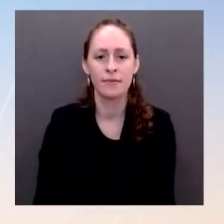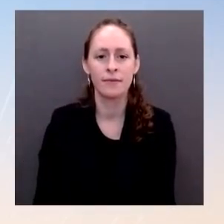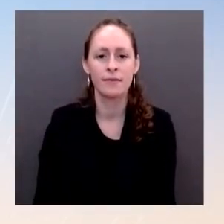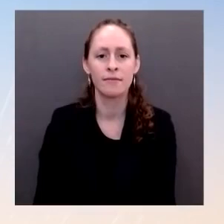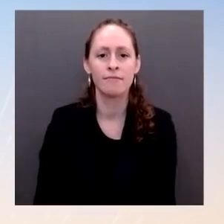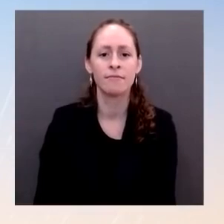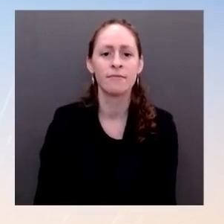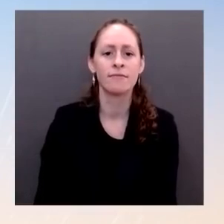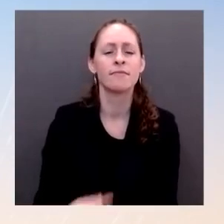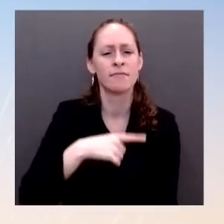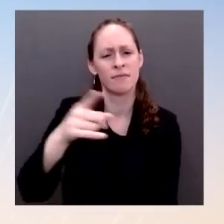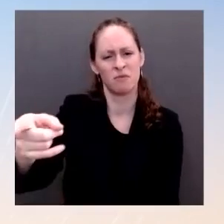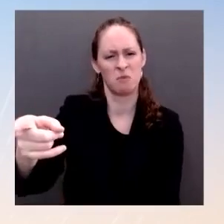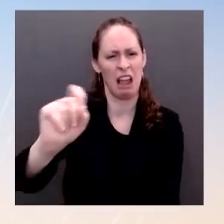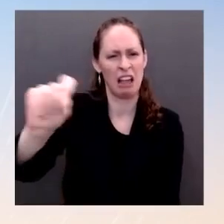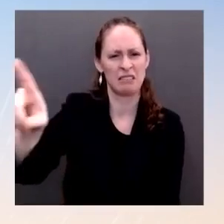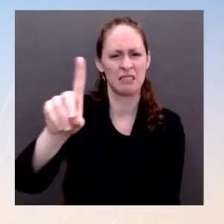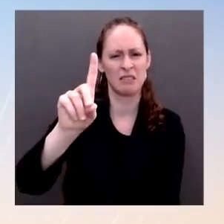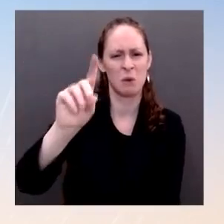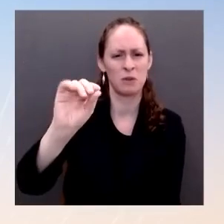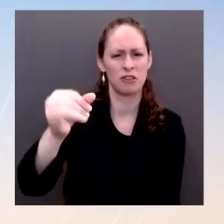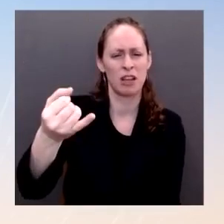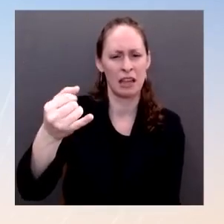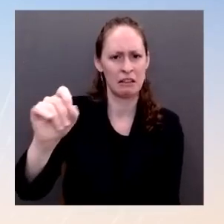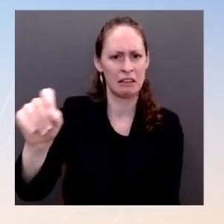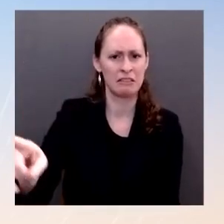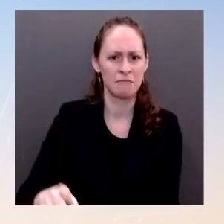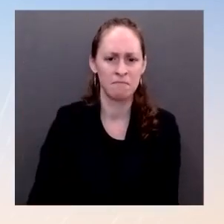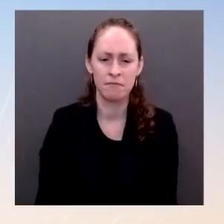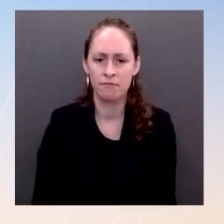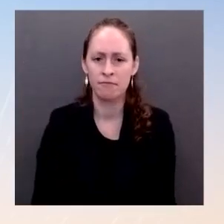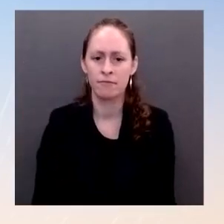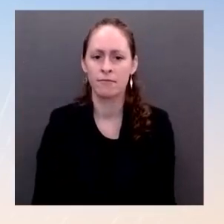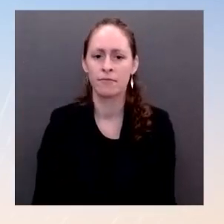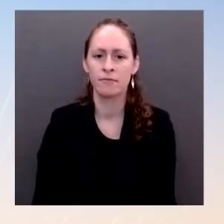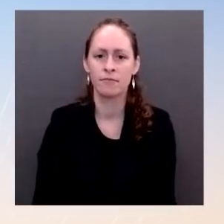obviously, we are confident in our legal authority here. And you had an event with Intel